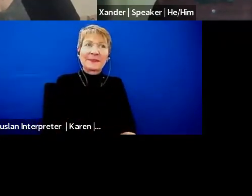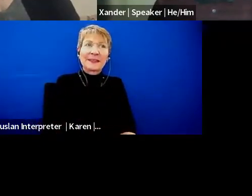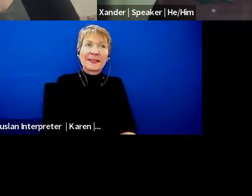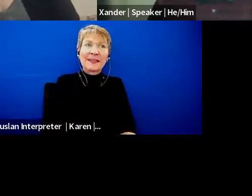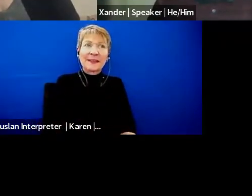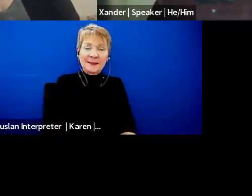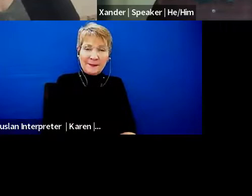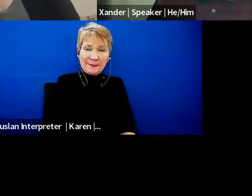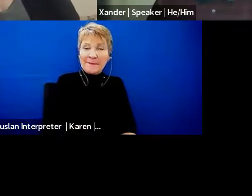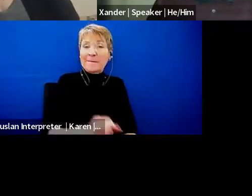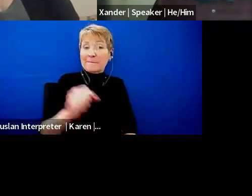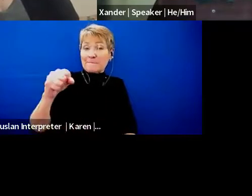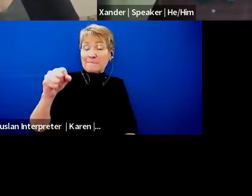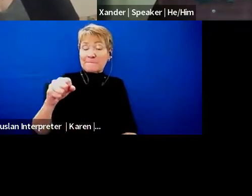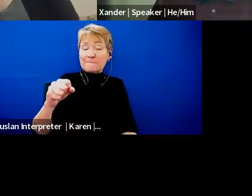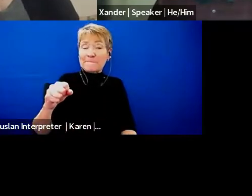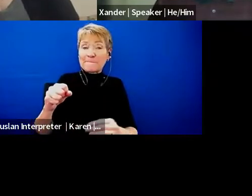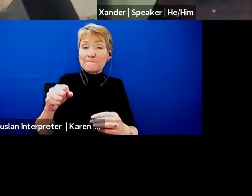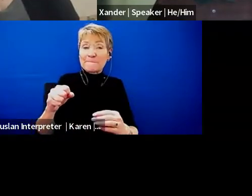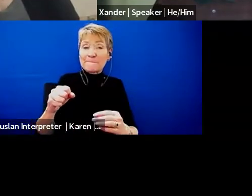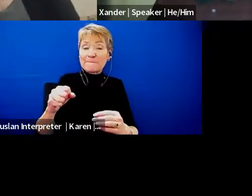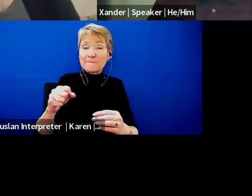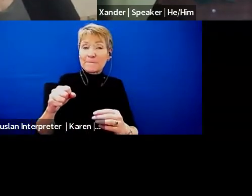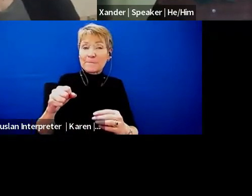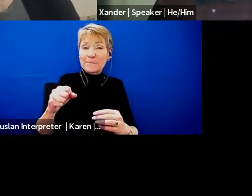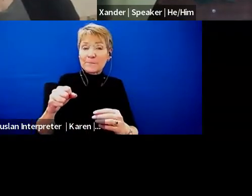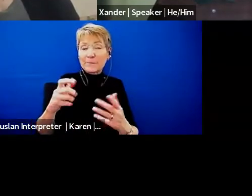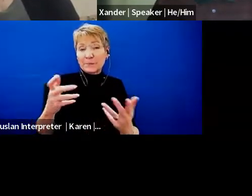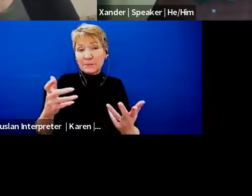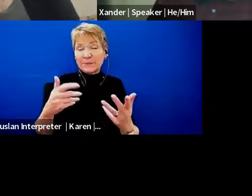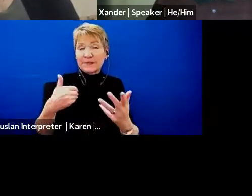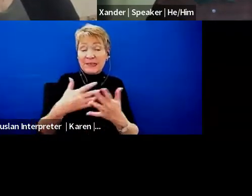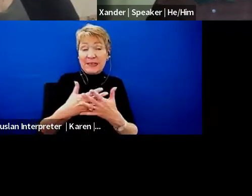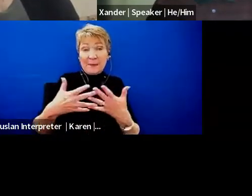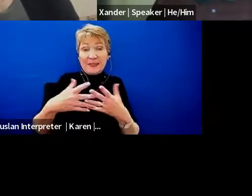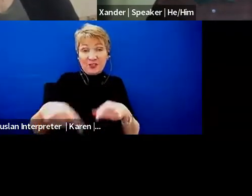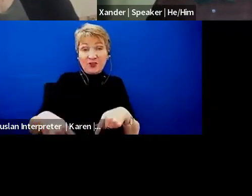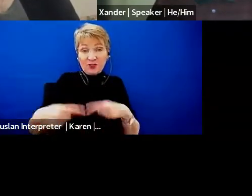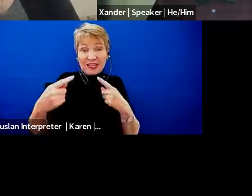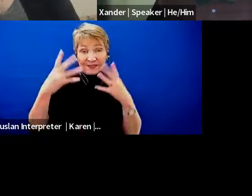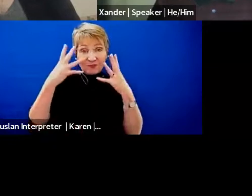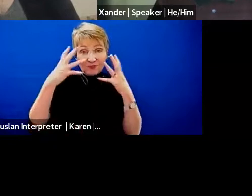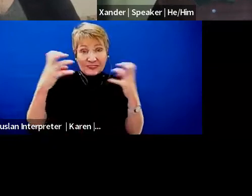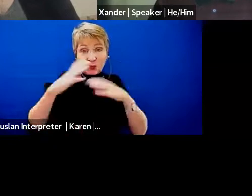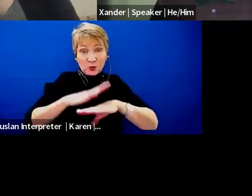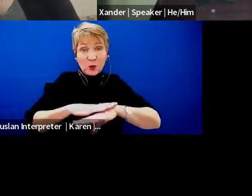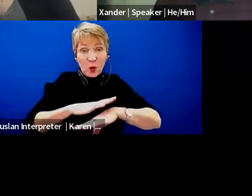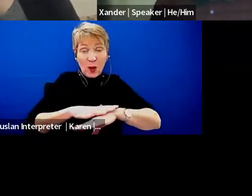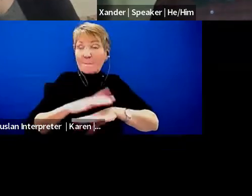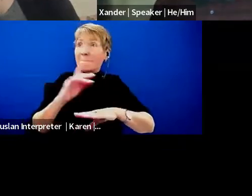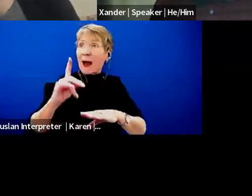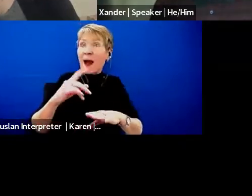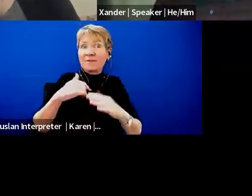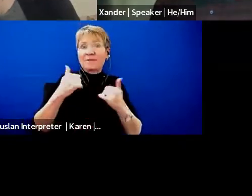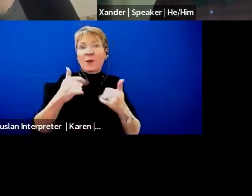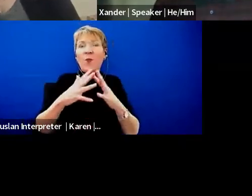Yeah, absolutely. So one of the most challenging and stressful times, but also rewarding times of my childhood was